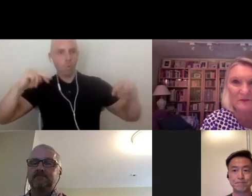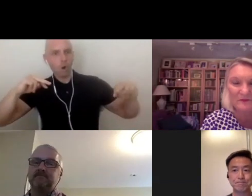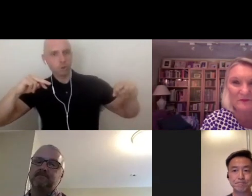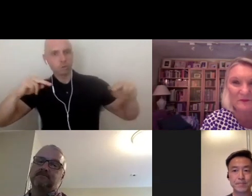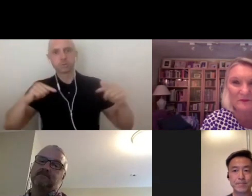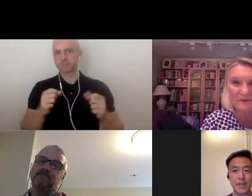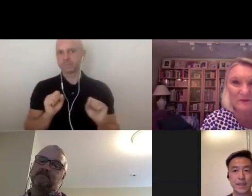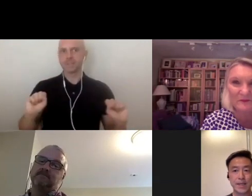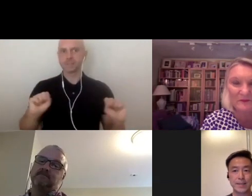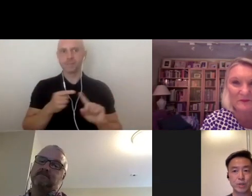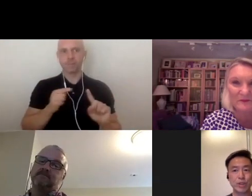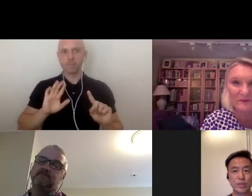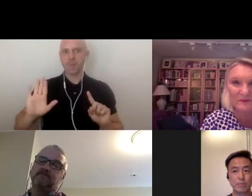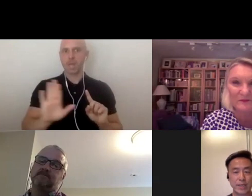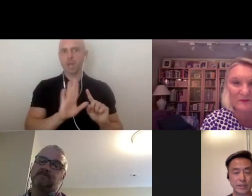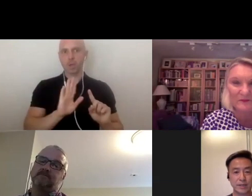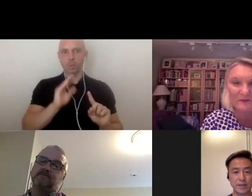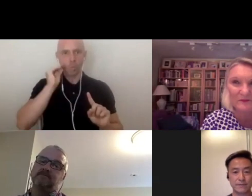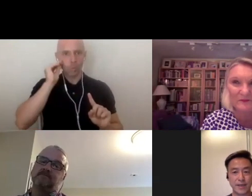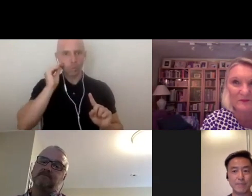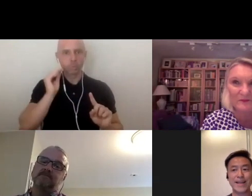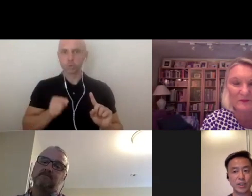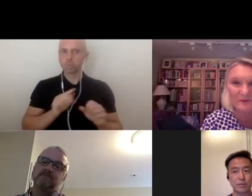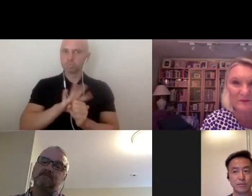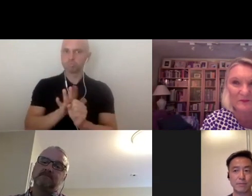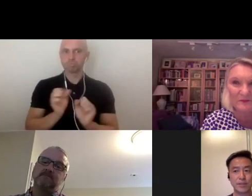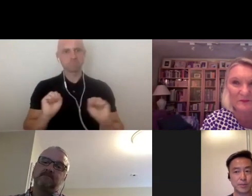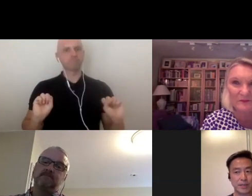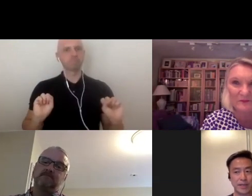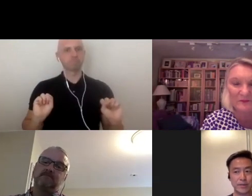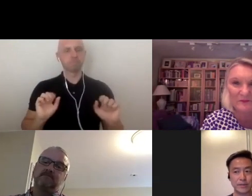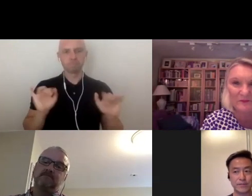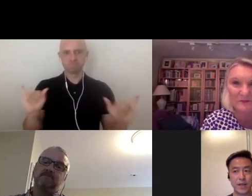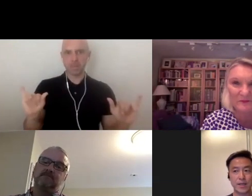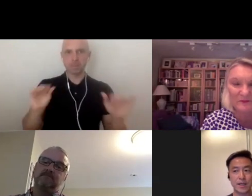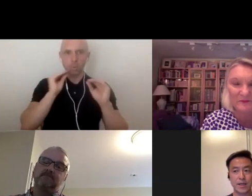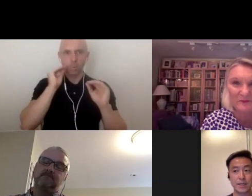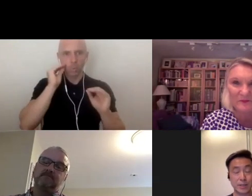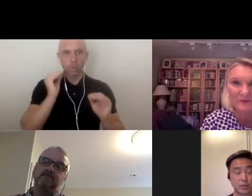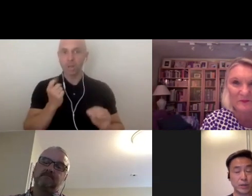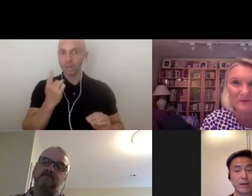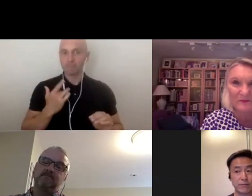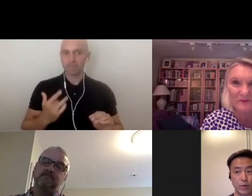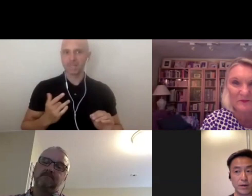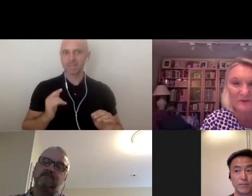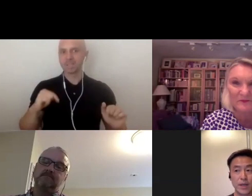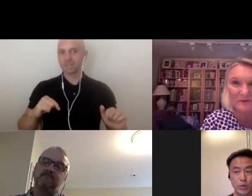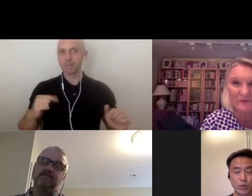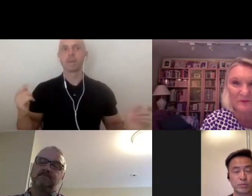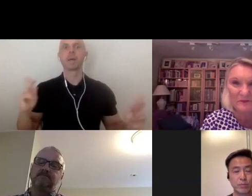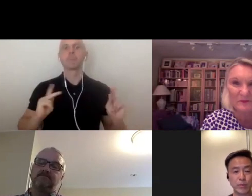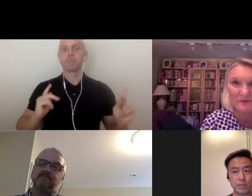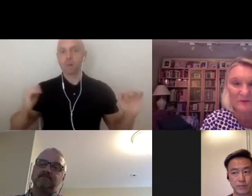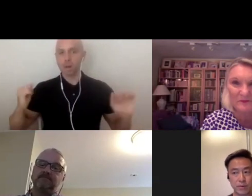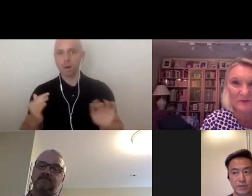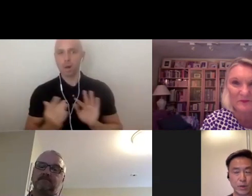bubbles. To reduce the potential of unmanageable numbers of spectators, especially on the ground floor, we